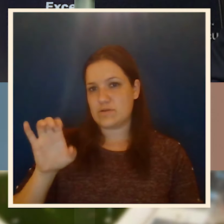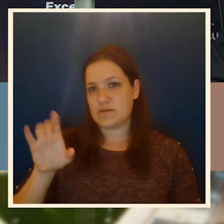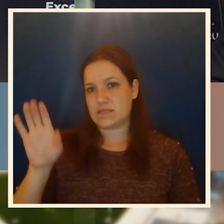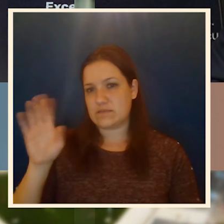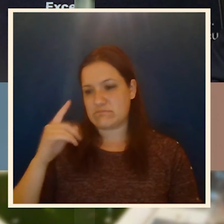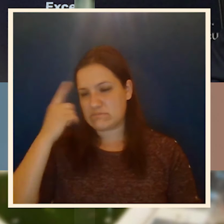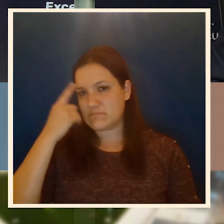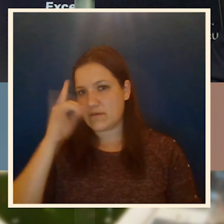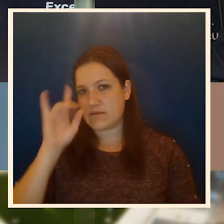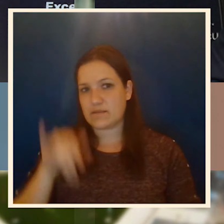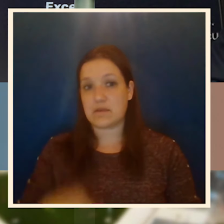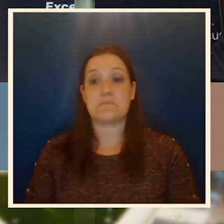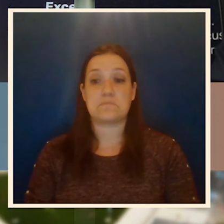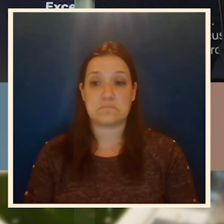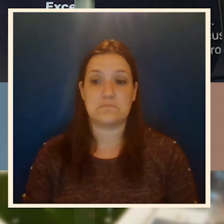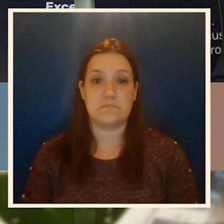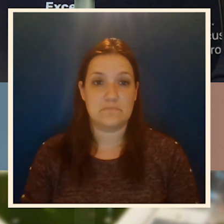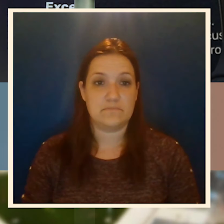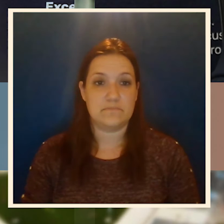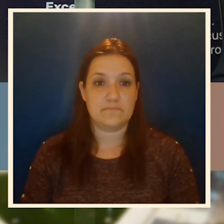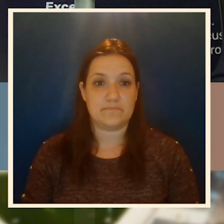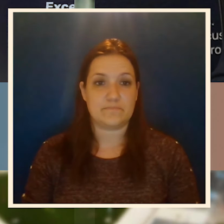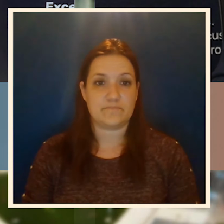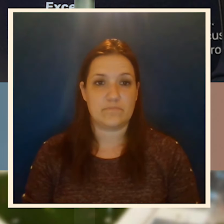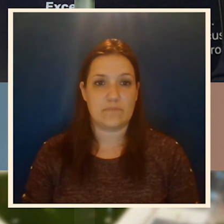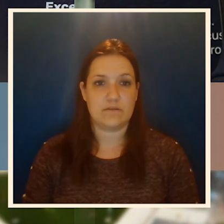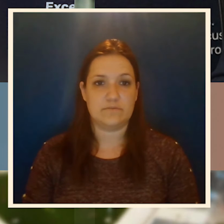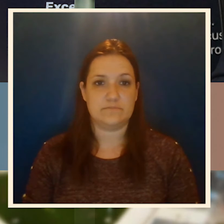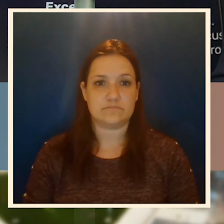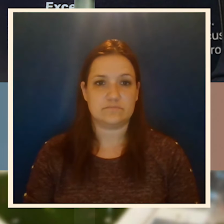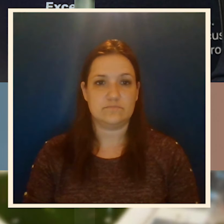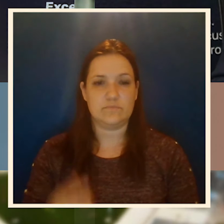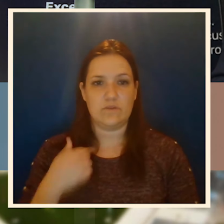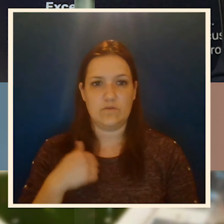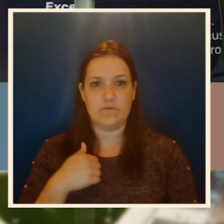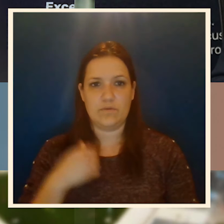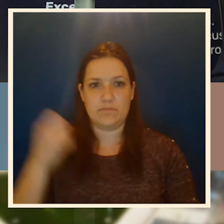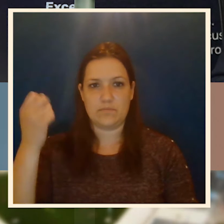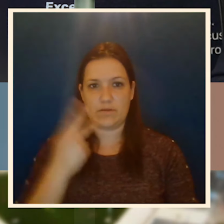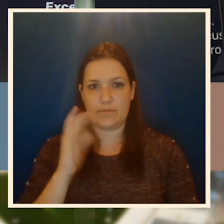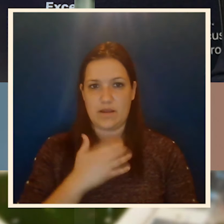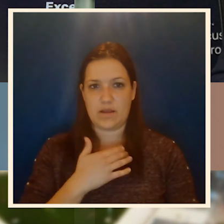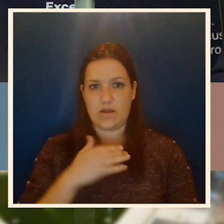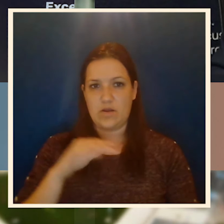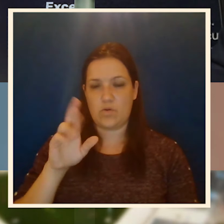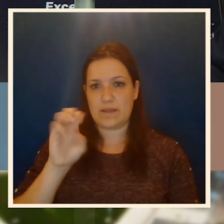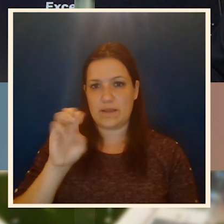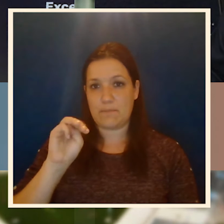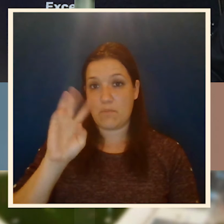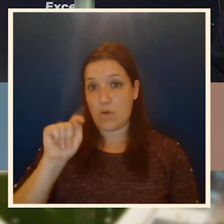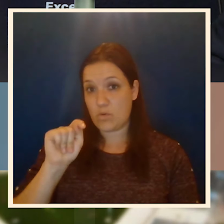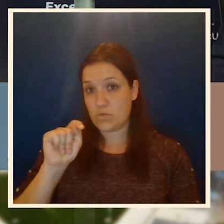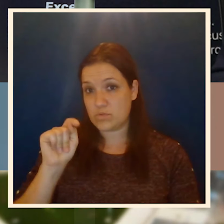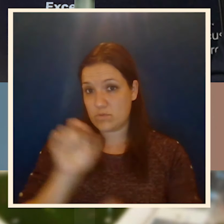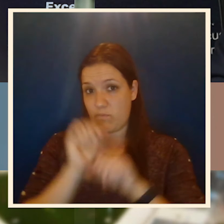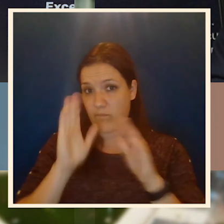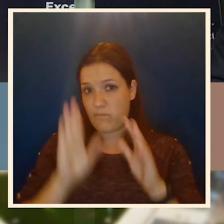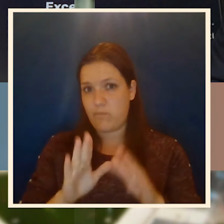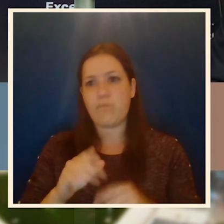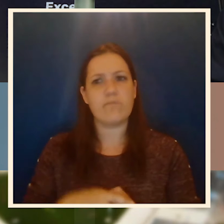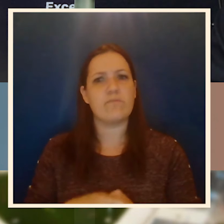opportunity now. That would be great. Very good. Okay, Kuia, have we brought back our remote employees fully? Yeah, just